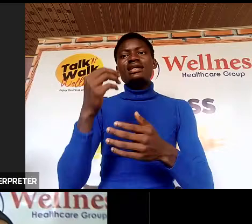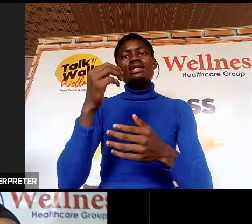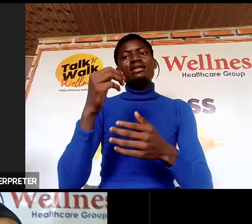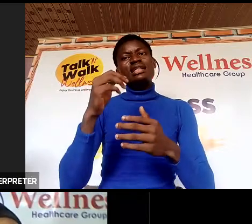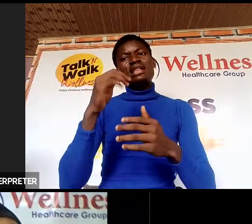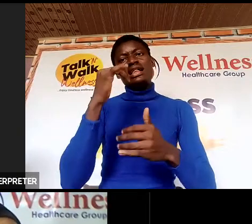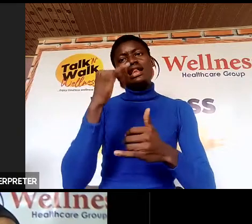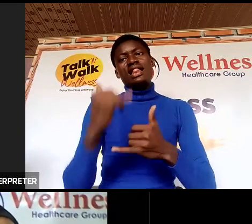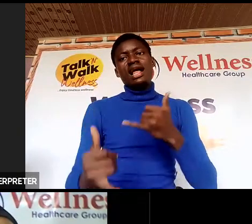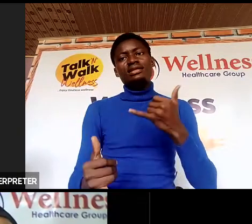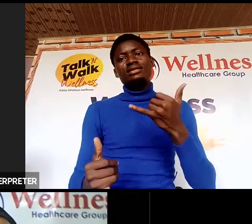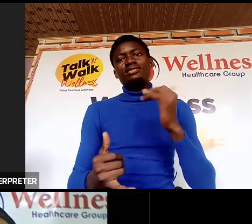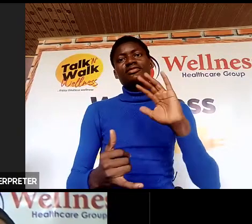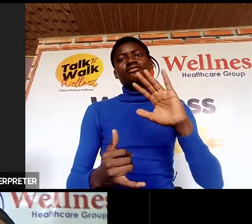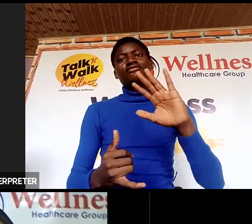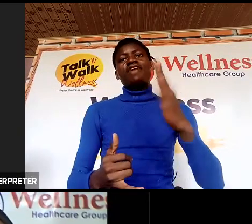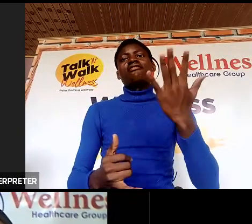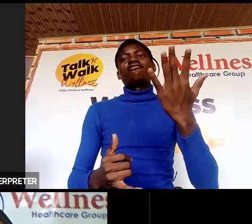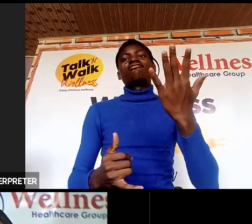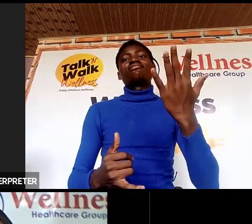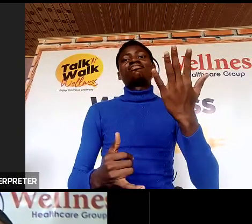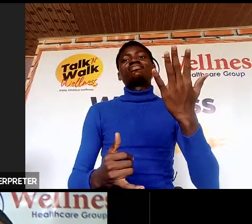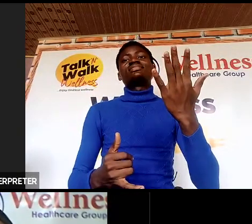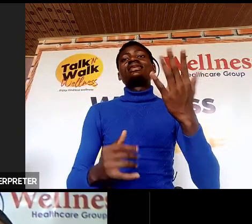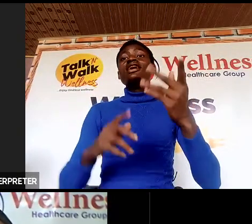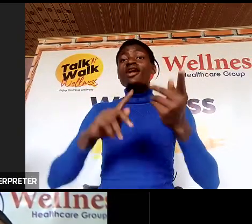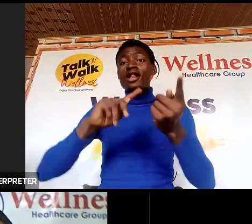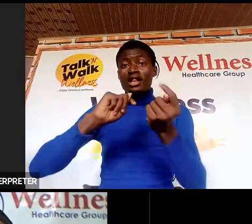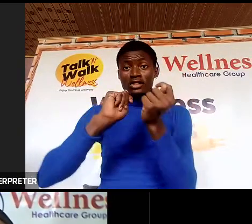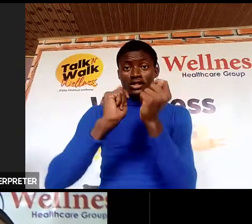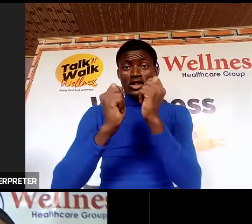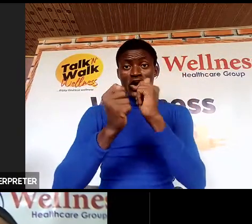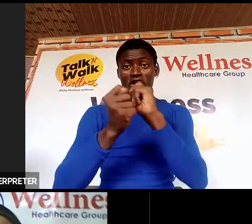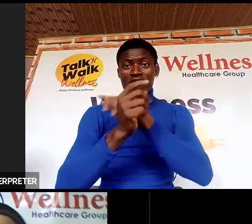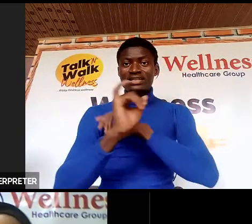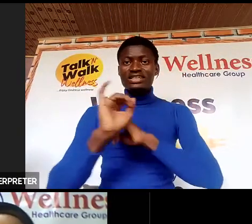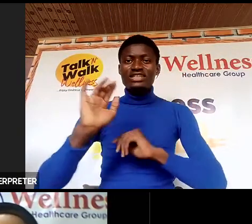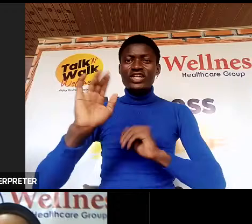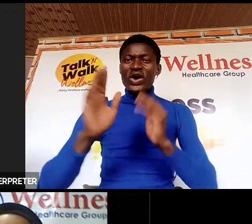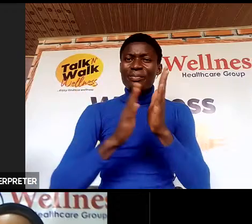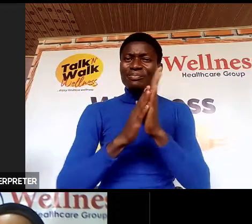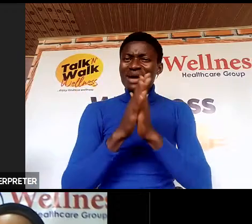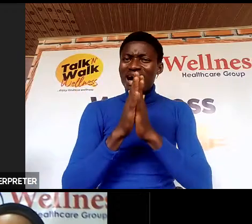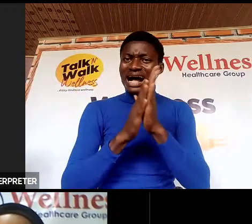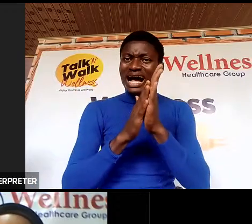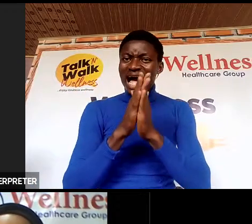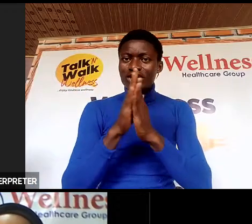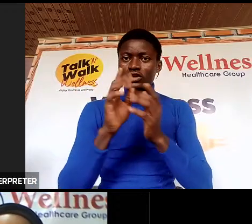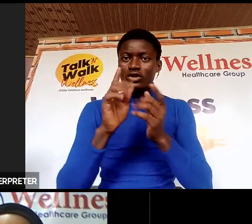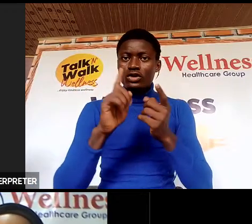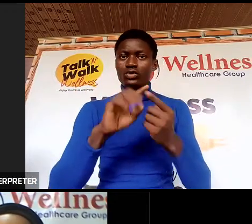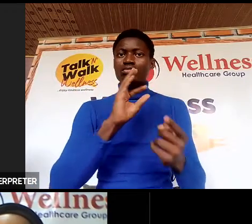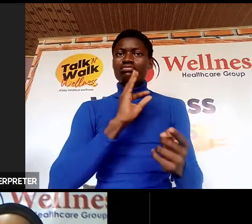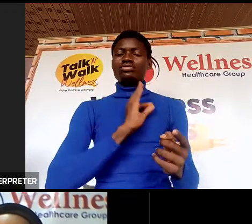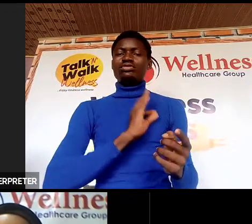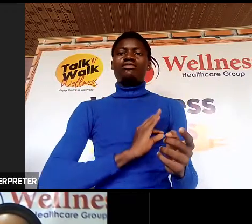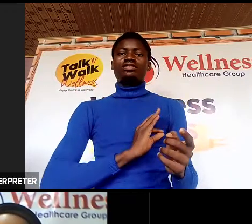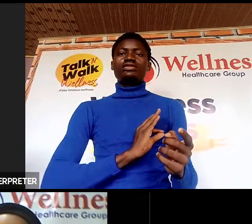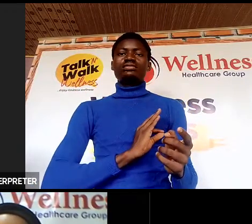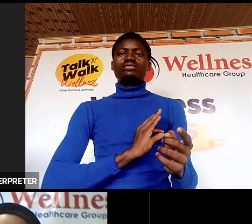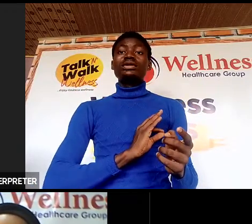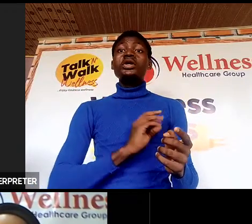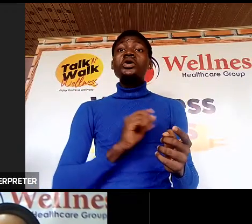that we all have skills. Not everybody has the same skills. You may have one skill that ordinarily you are just doing and you don't know, but that may be able